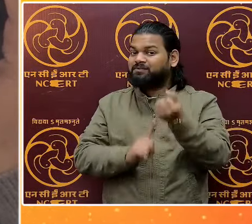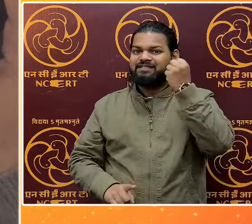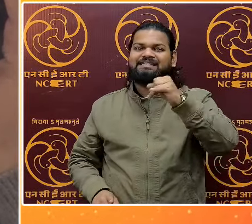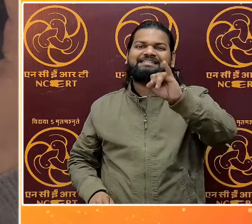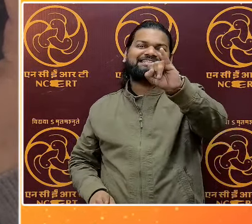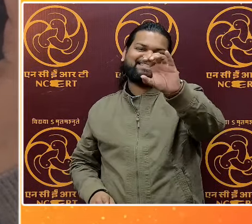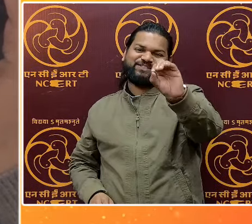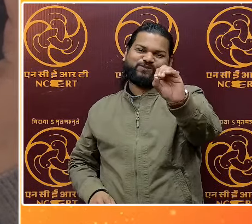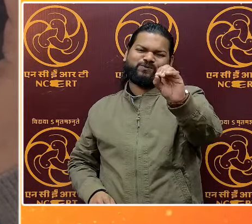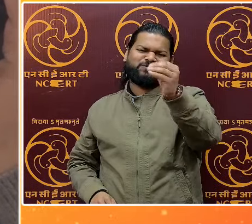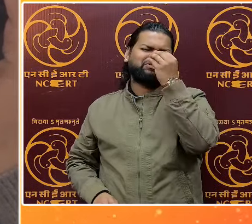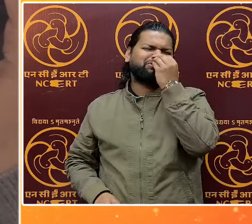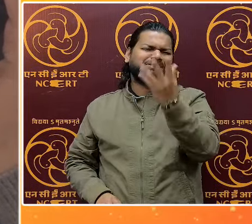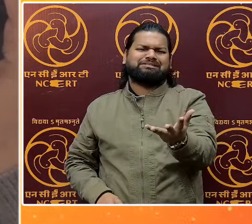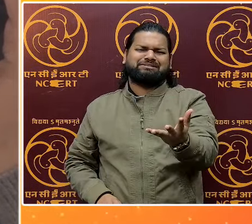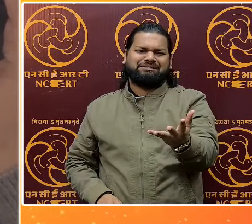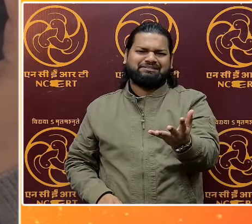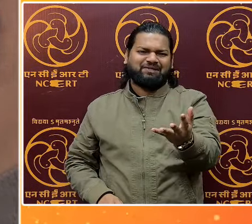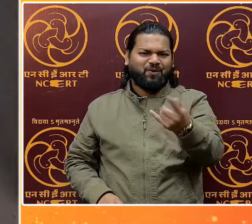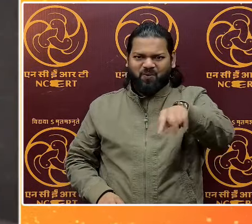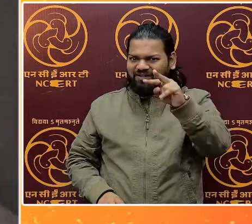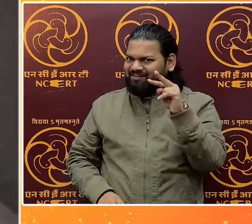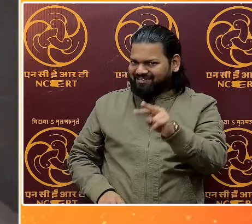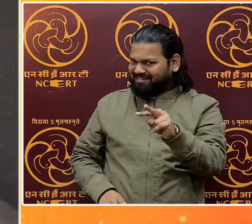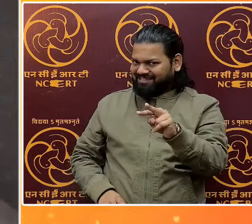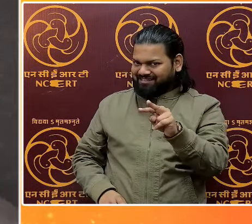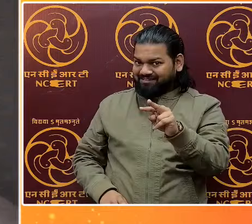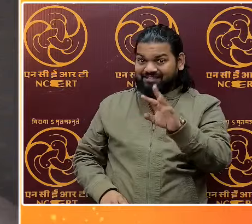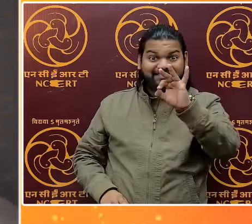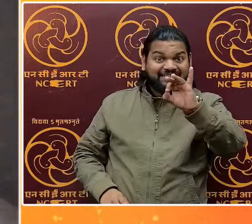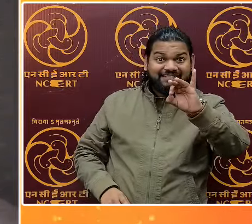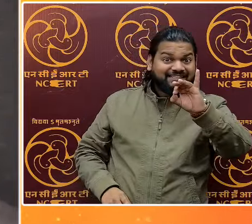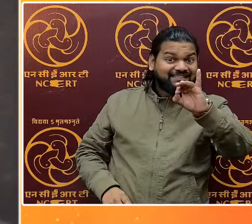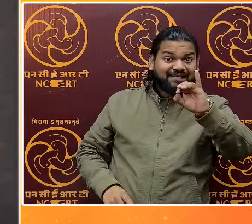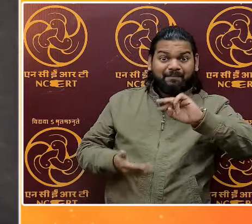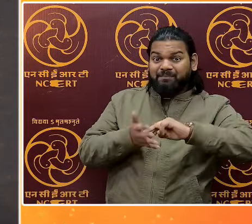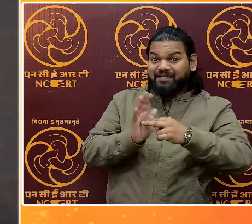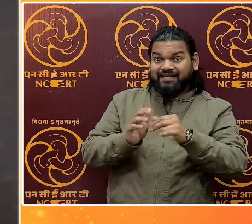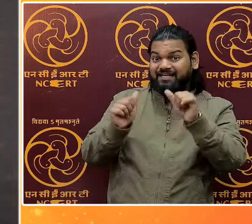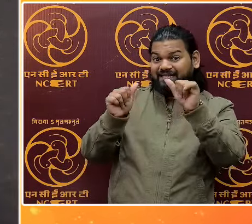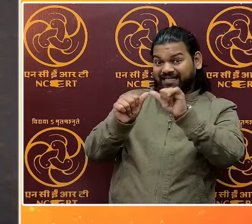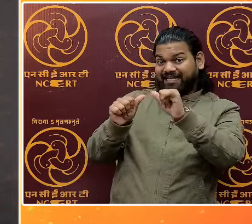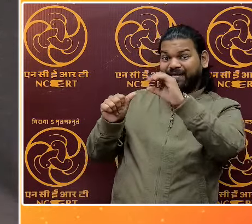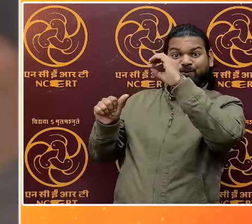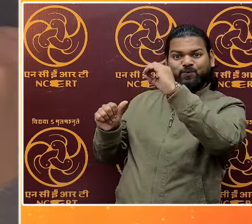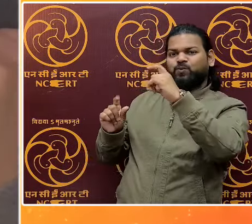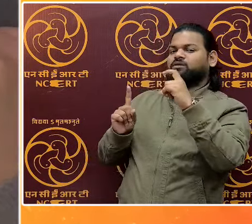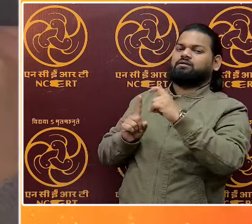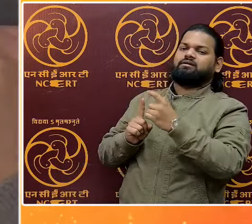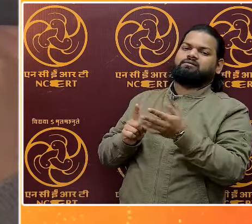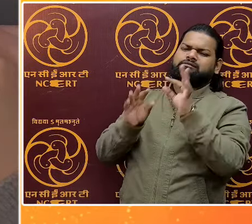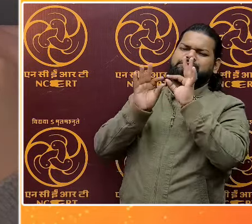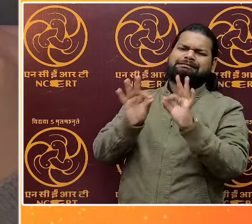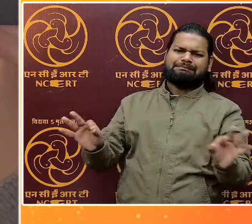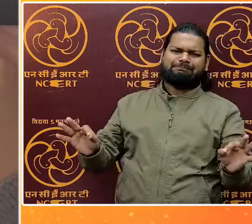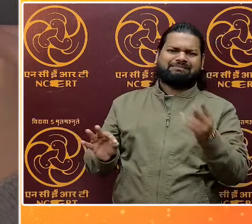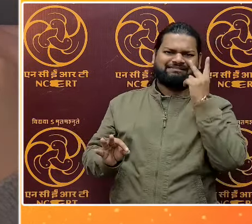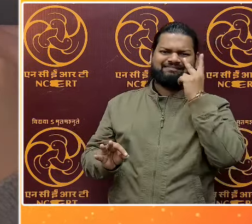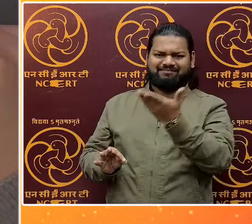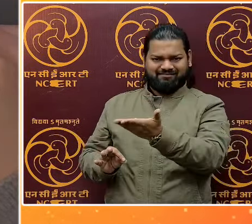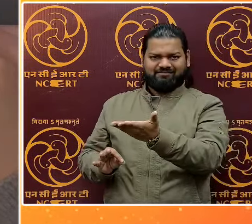60. 60 degrees, right? Right. And 60 degrees what? Angle AOB. So this